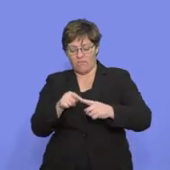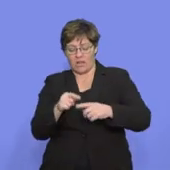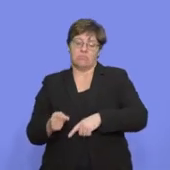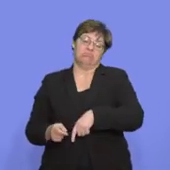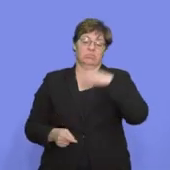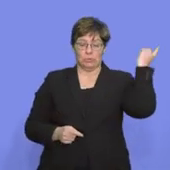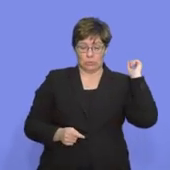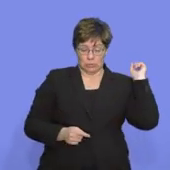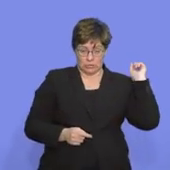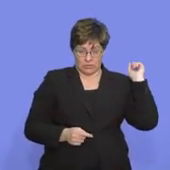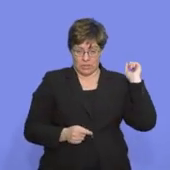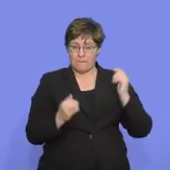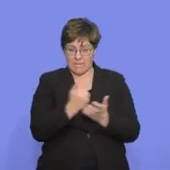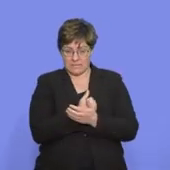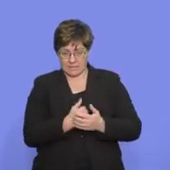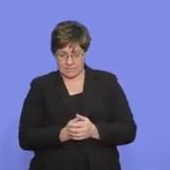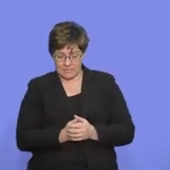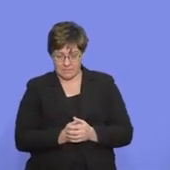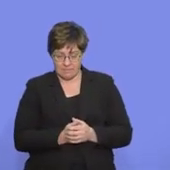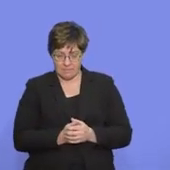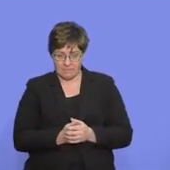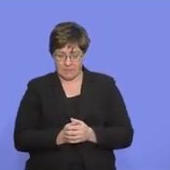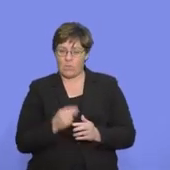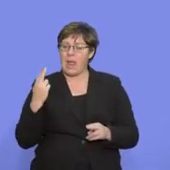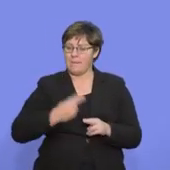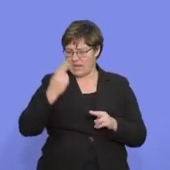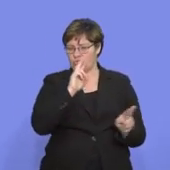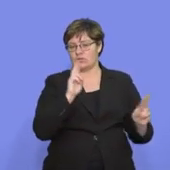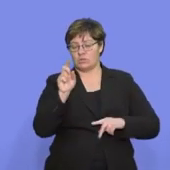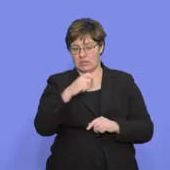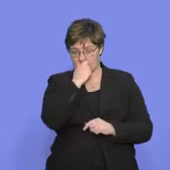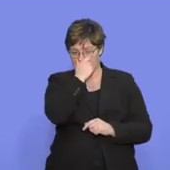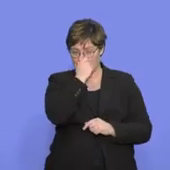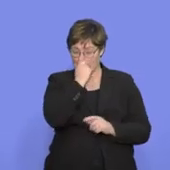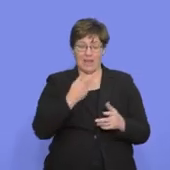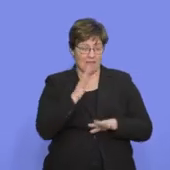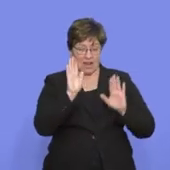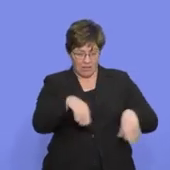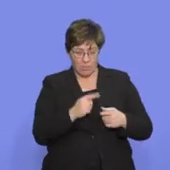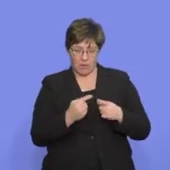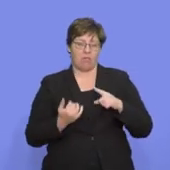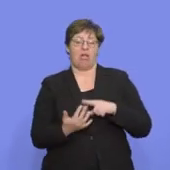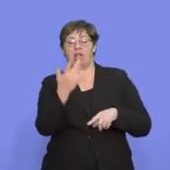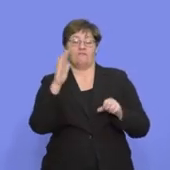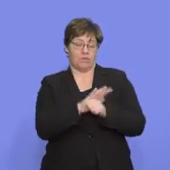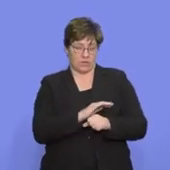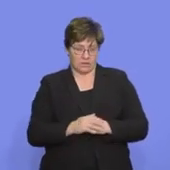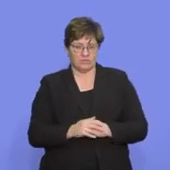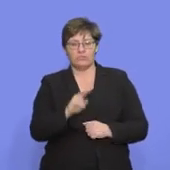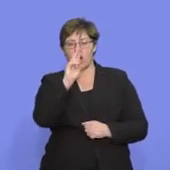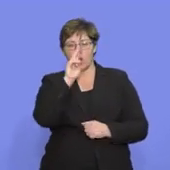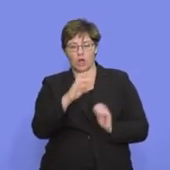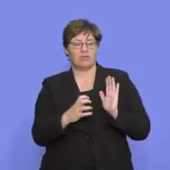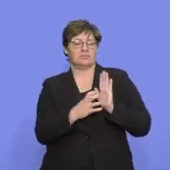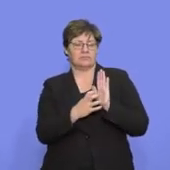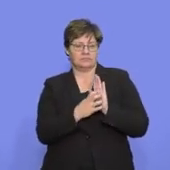now affect immediate response, or else you'll burn your finger. Let's look at an actual diagram of a